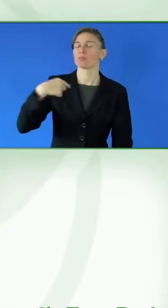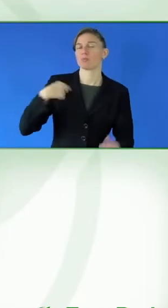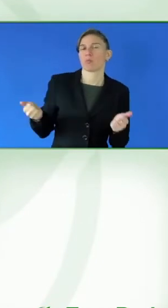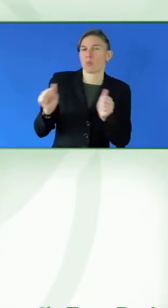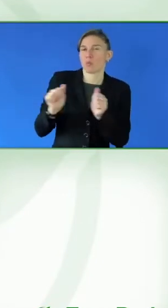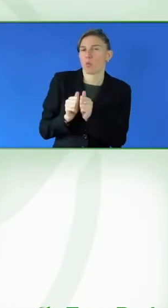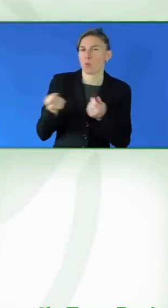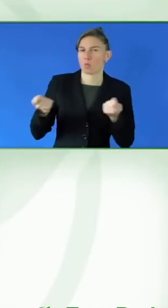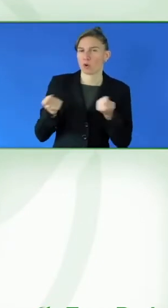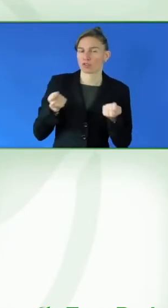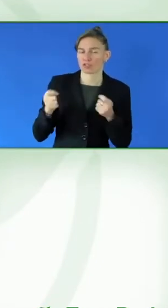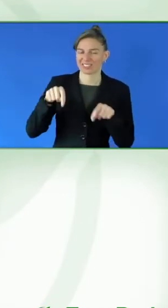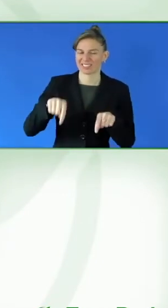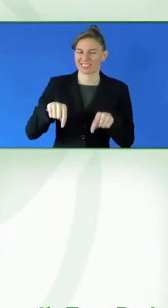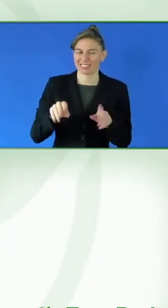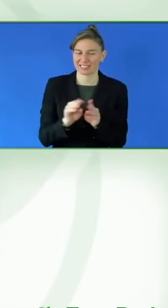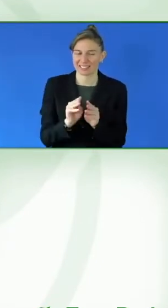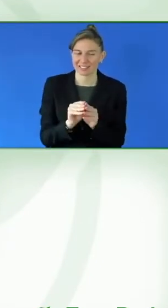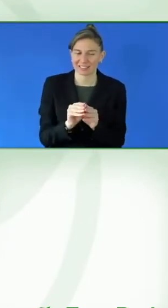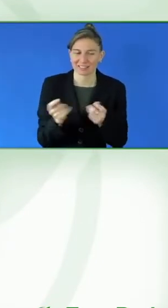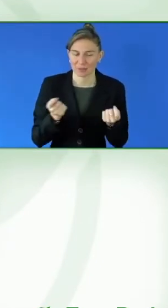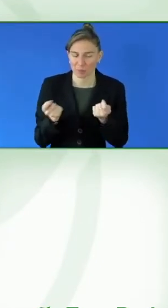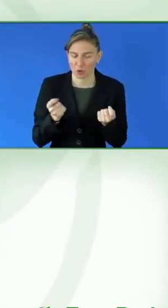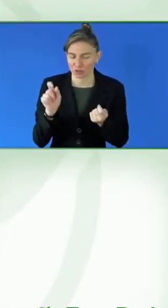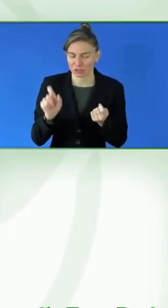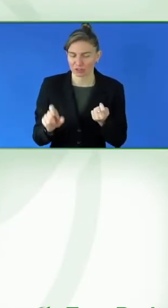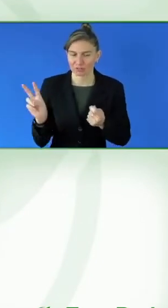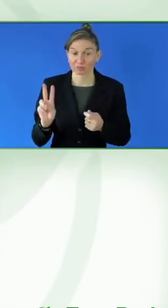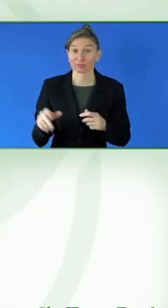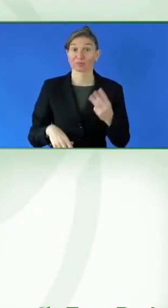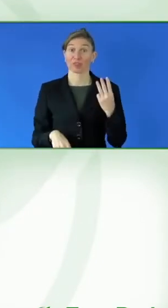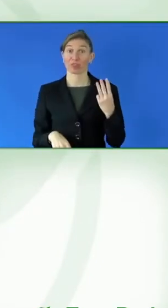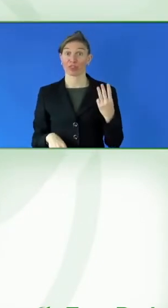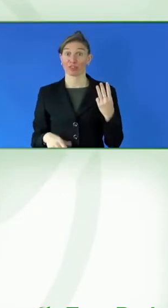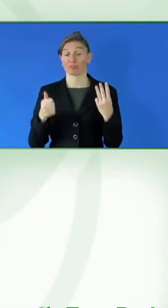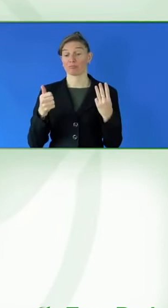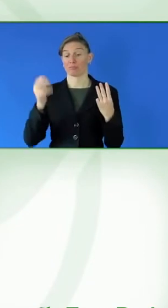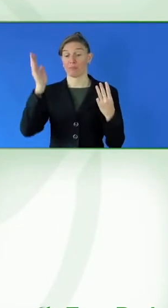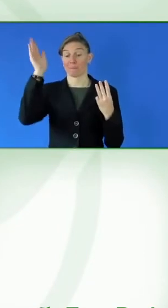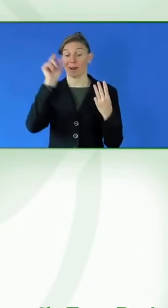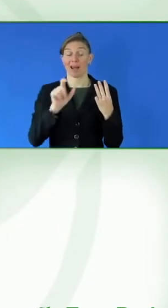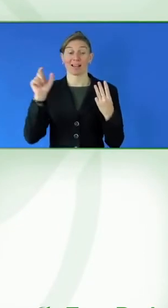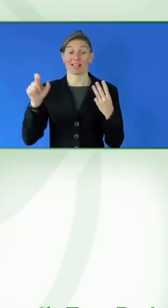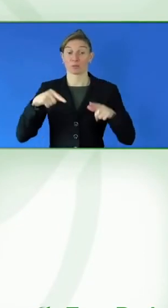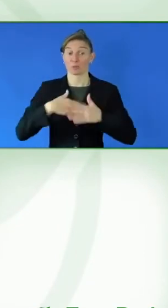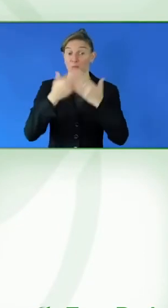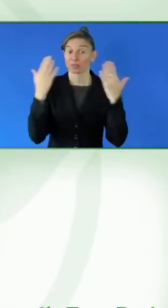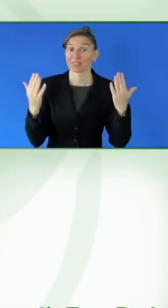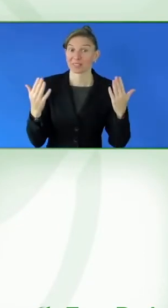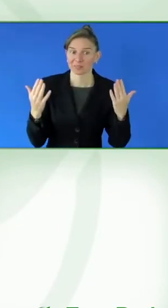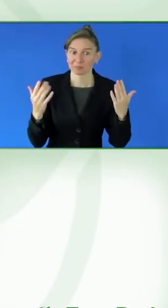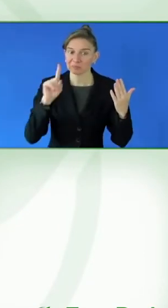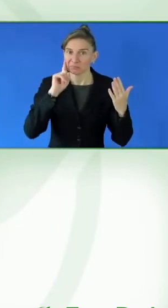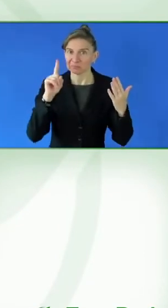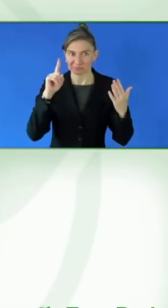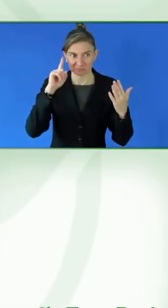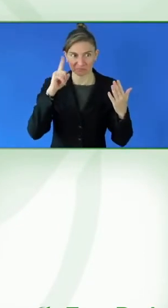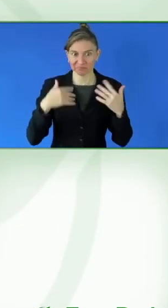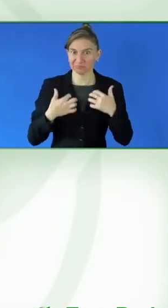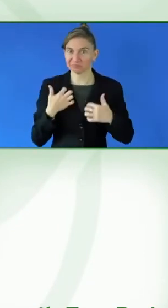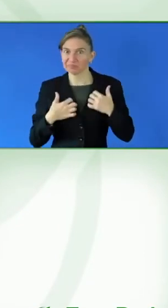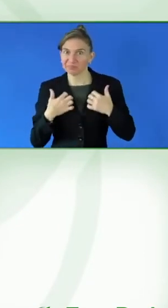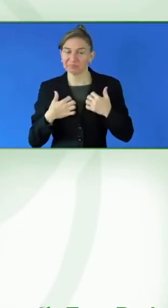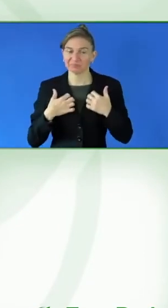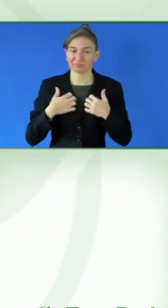have three great panelists here today, and we will have, I think, a very exciting insights and discussions